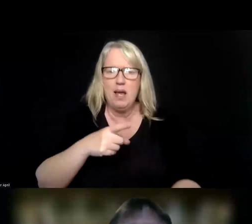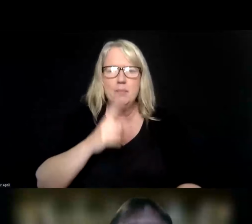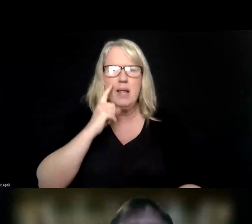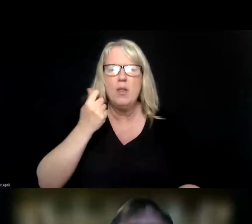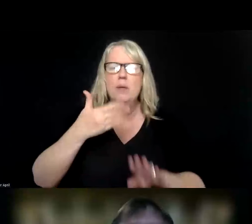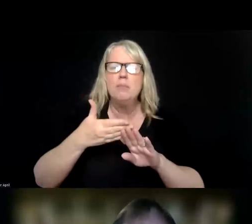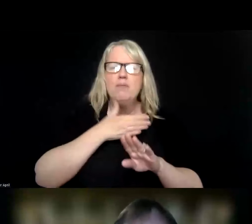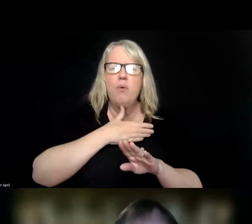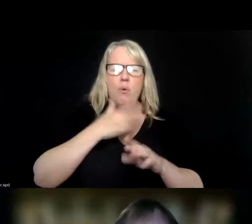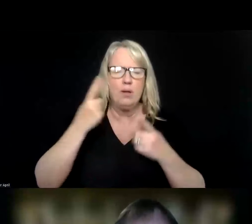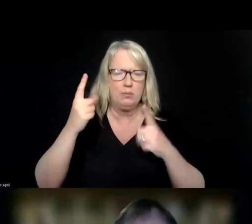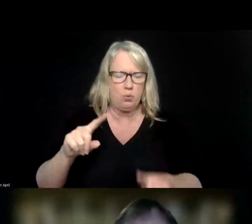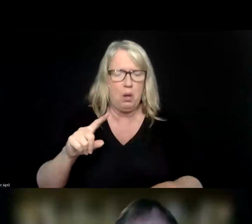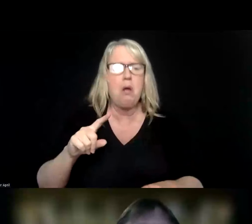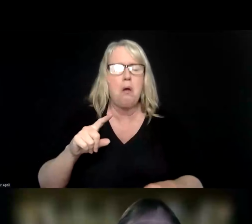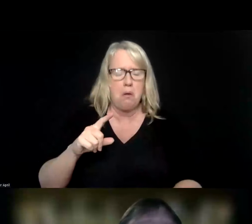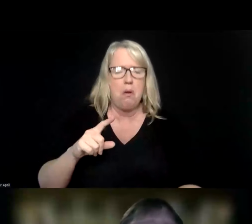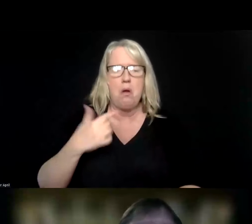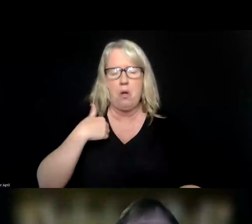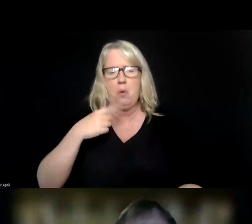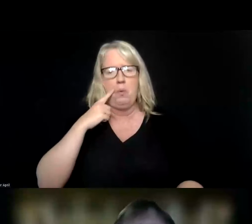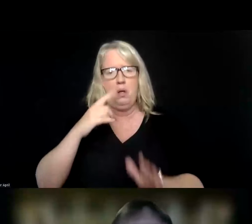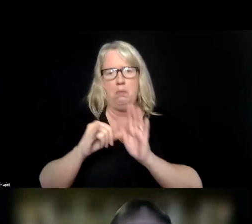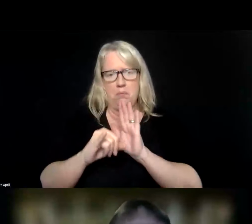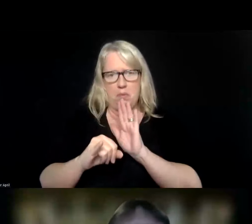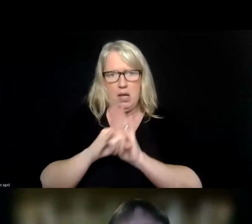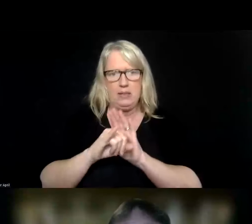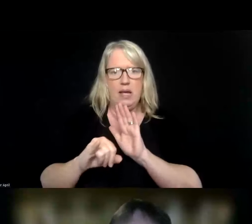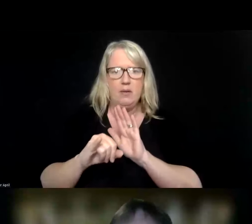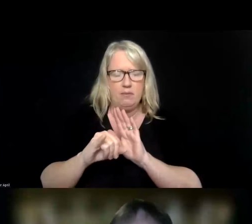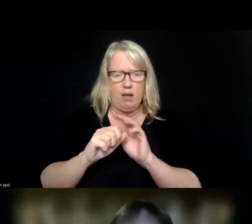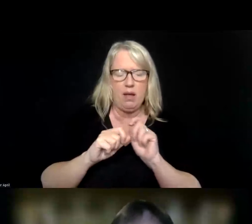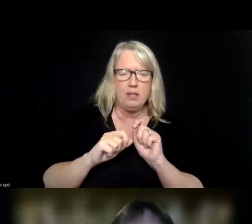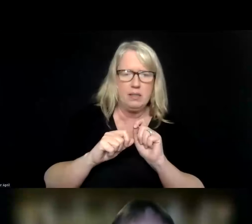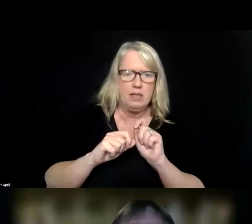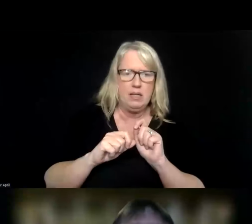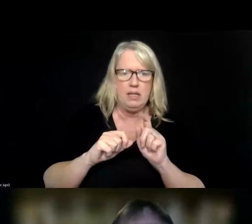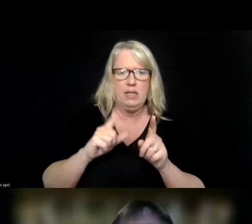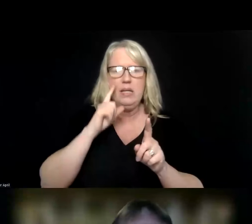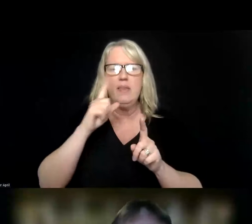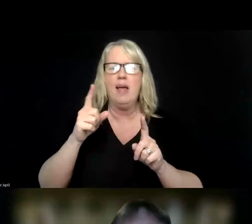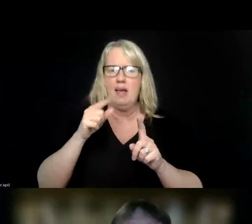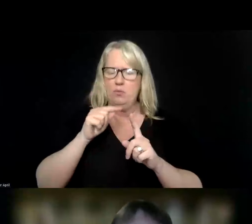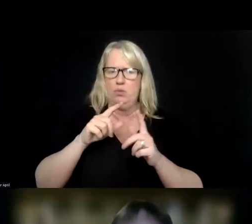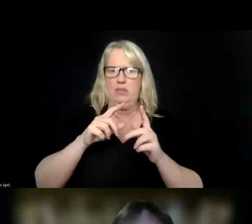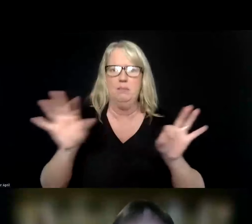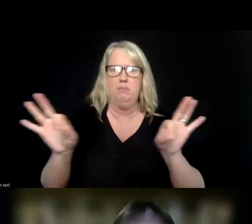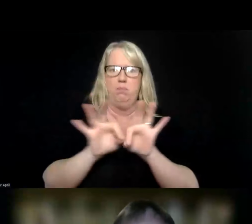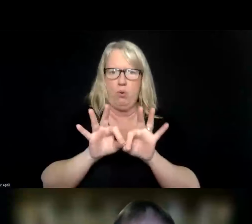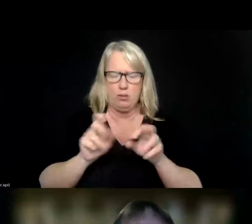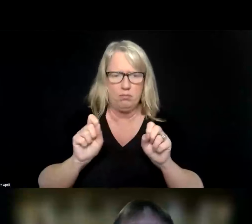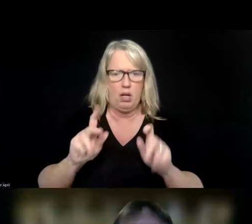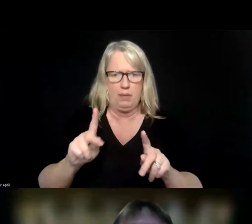that was going on. At that point, we identified a key opportunity. And at that point